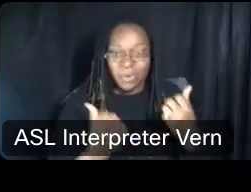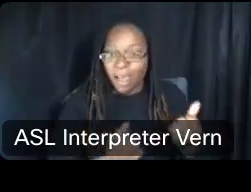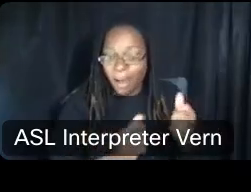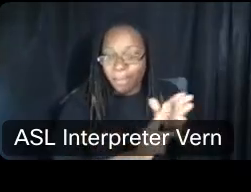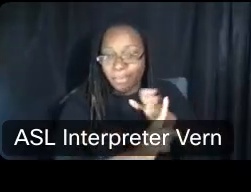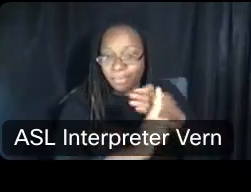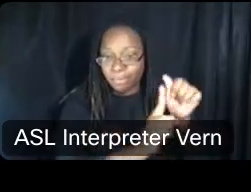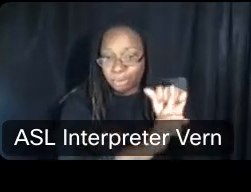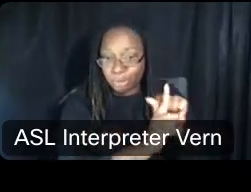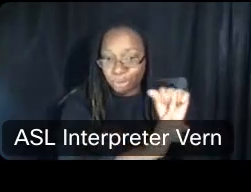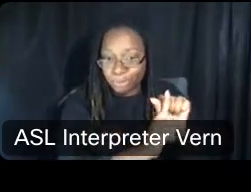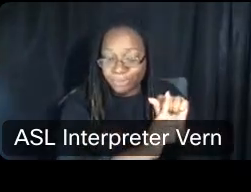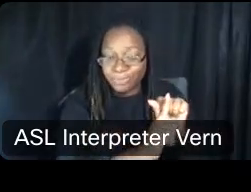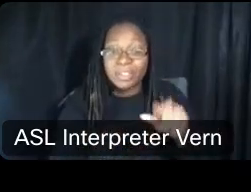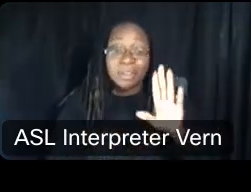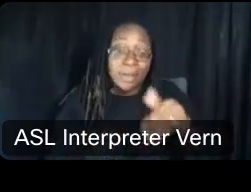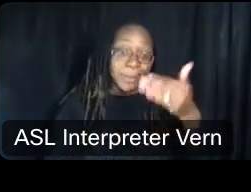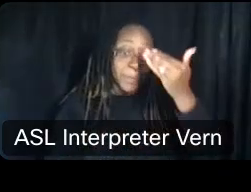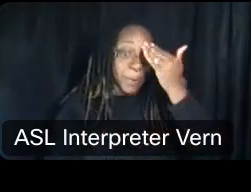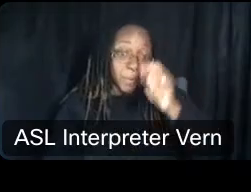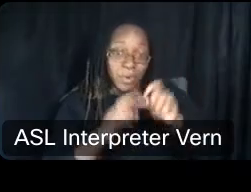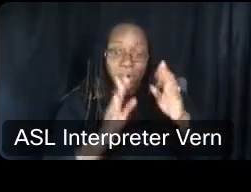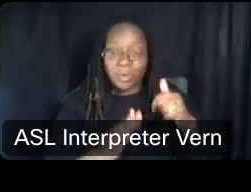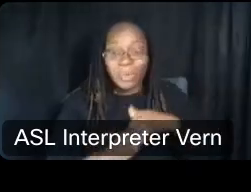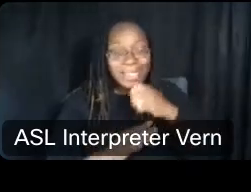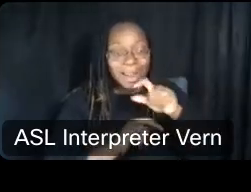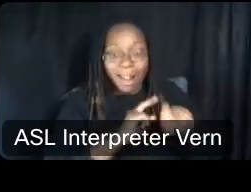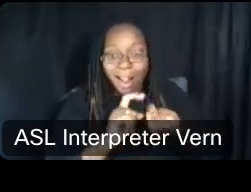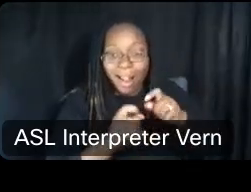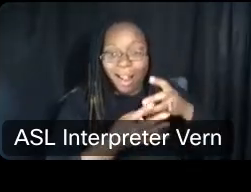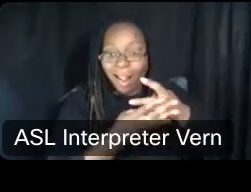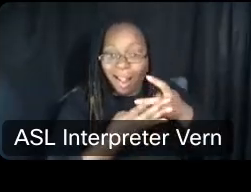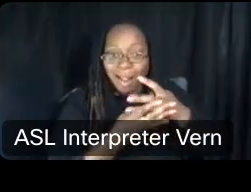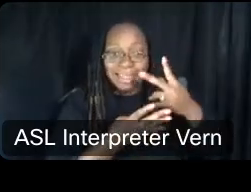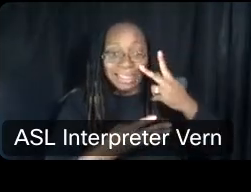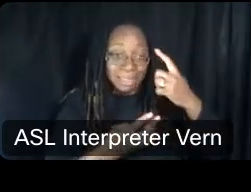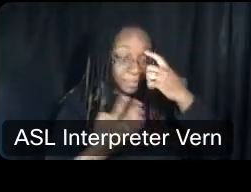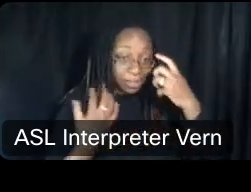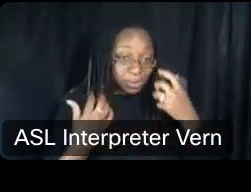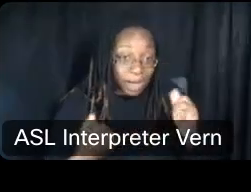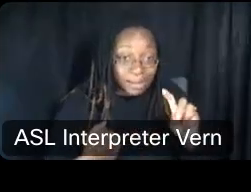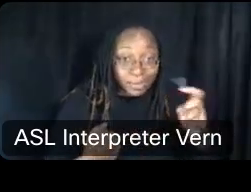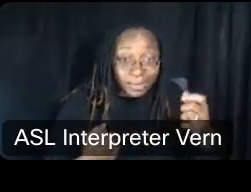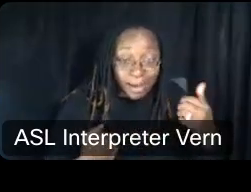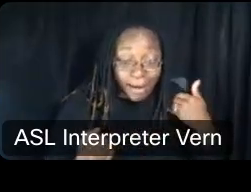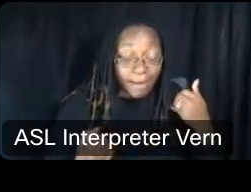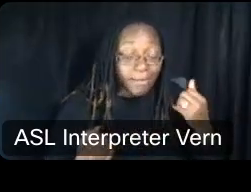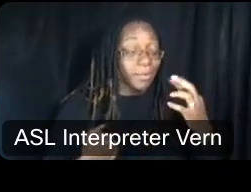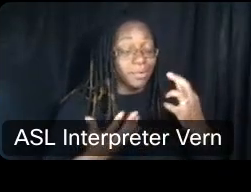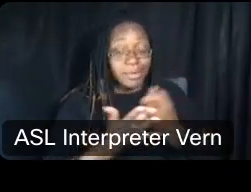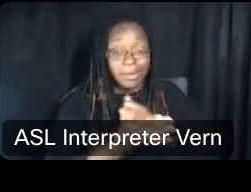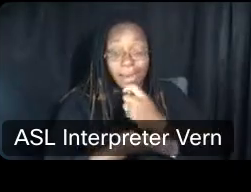not screened for whether or not they had a mental health diagnosis or had sought out services in the past for mental